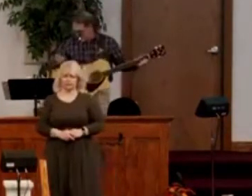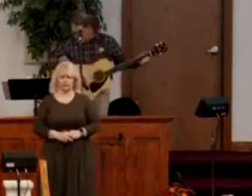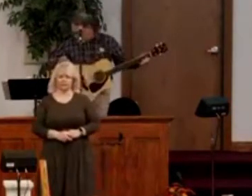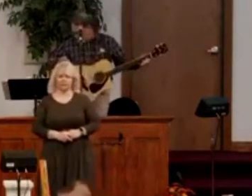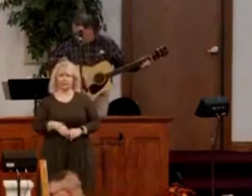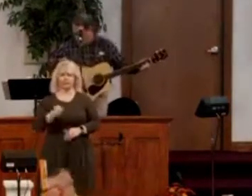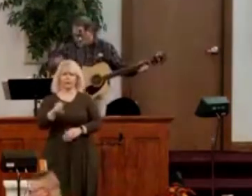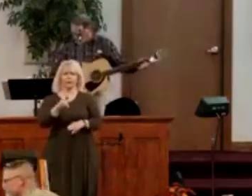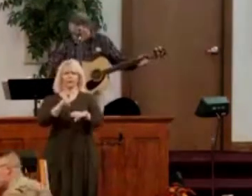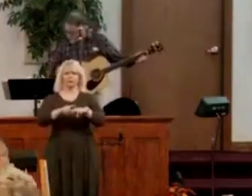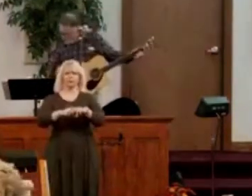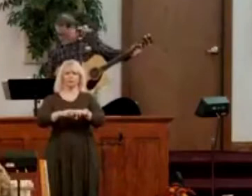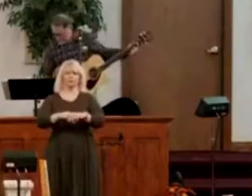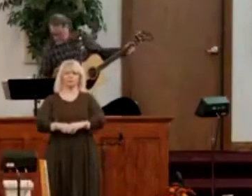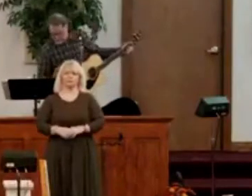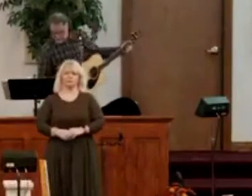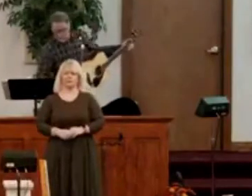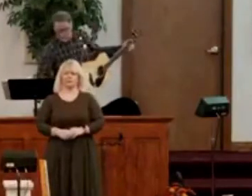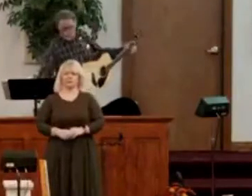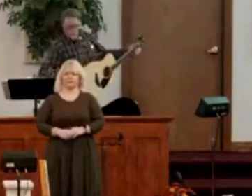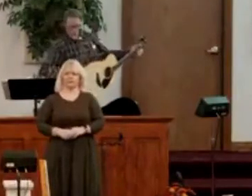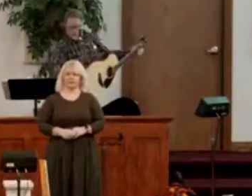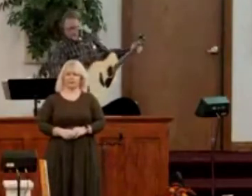Lord. All right, you may be seated.